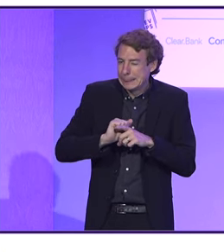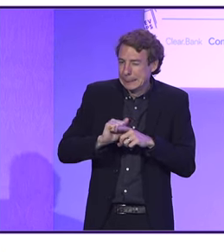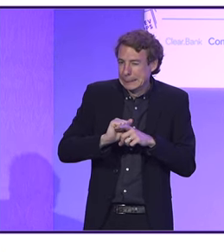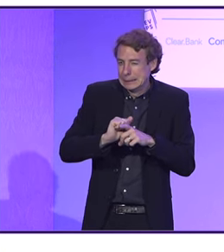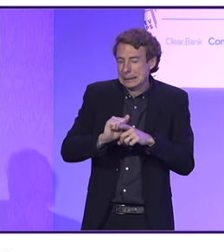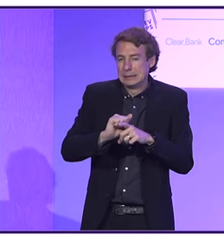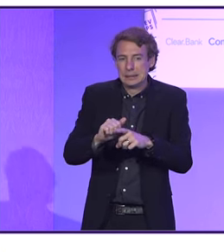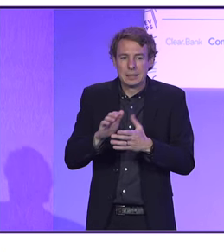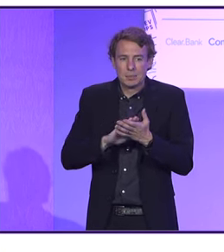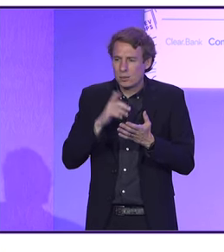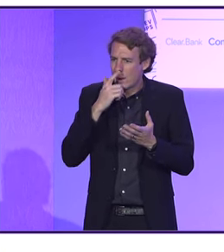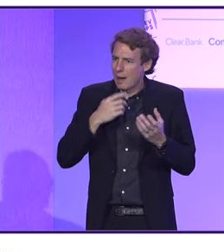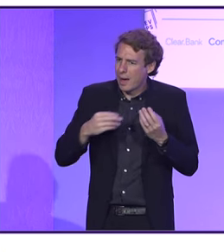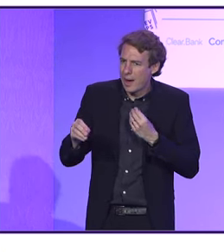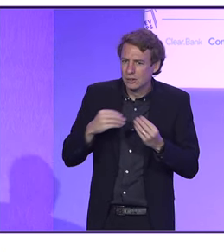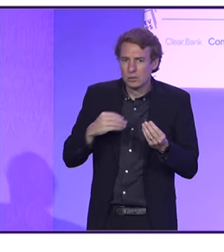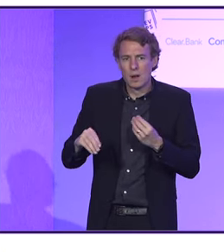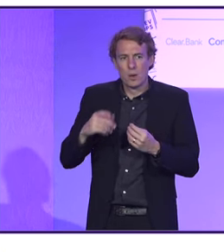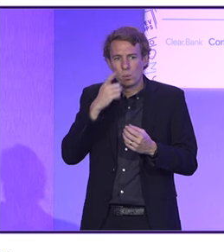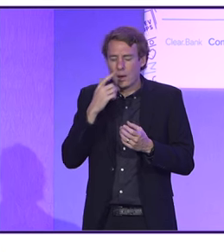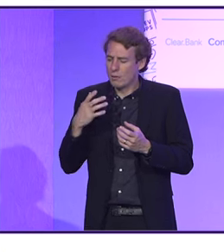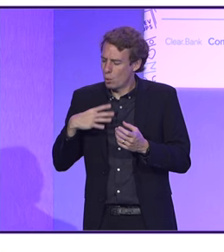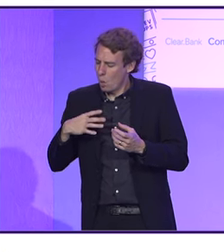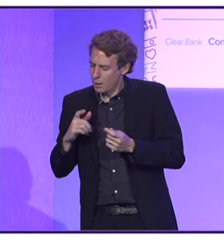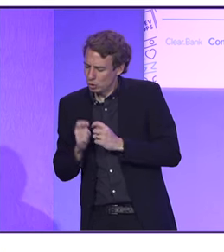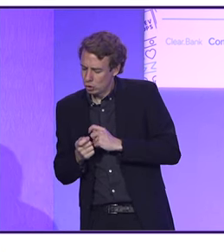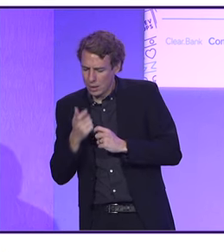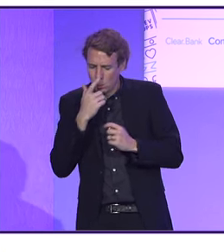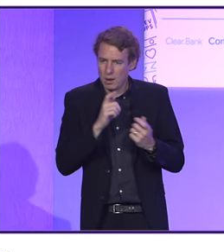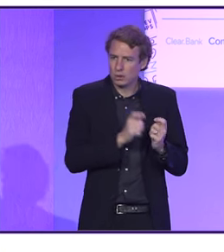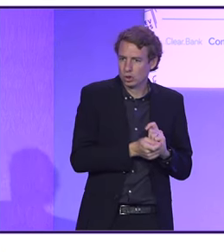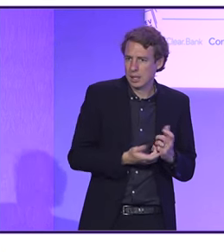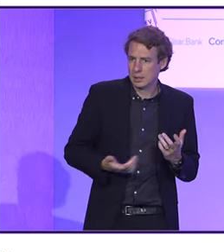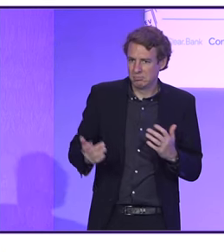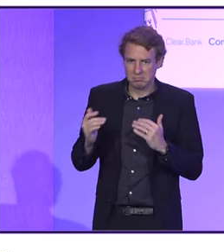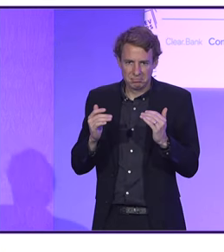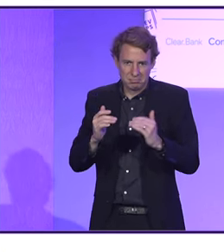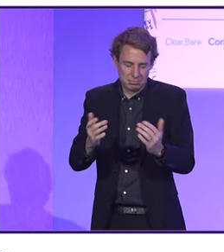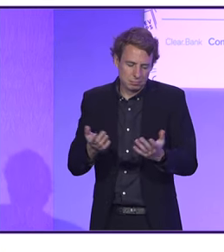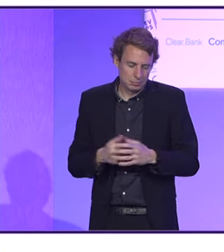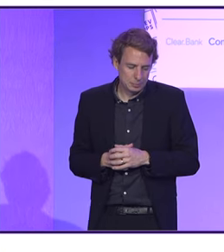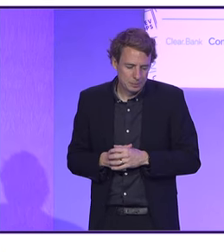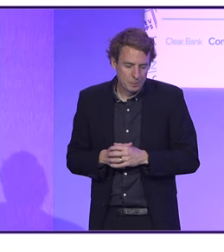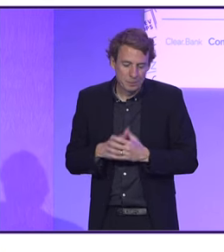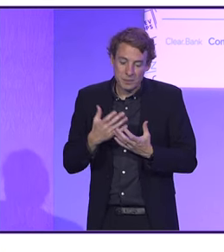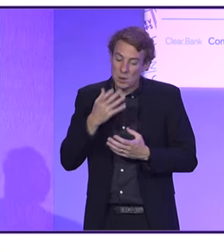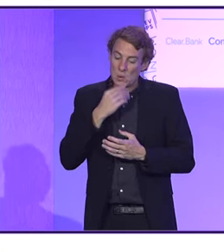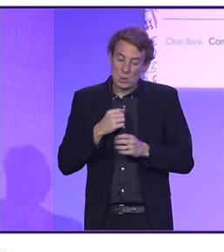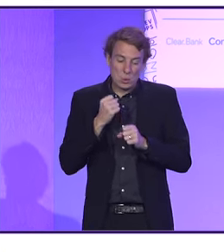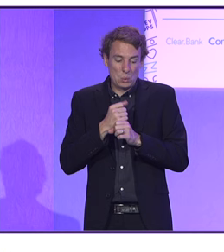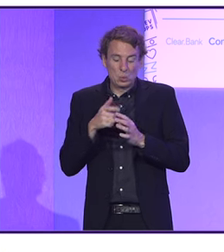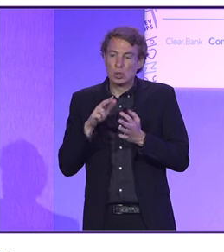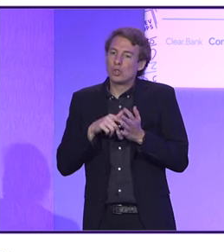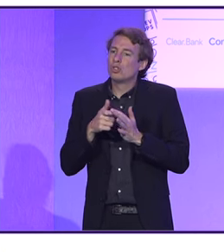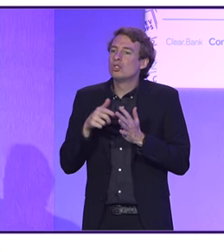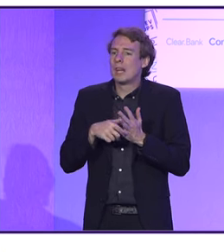to have the agility to meet, you know, the changing requirements and the requirements that we're discovering from government. So to do this, we used Jenkins. We used a Ruby